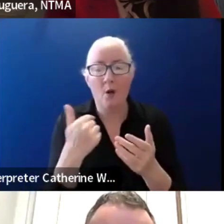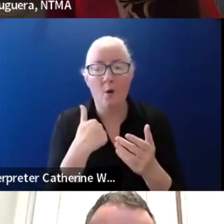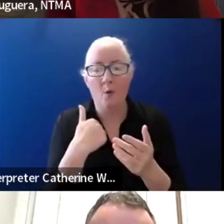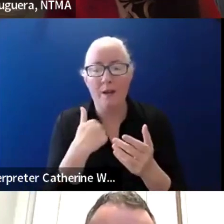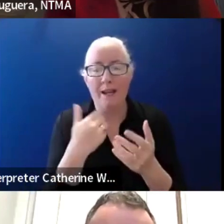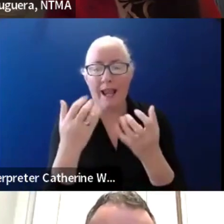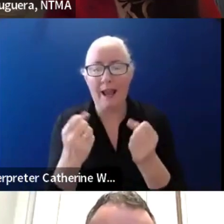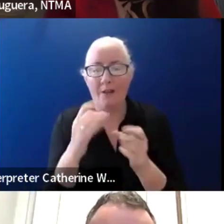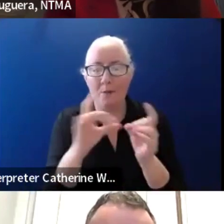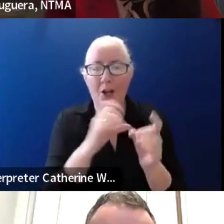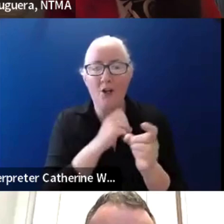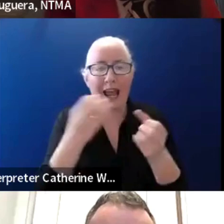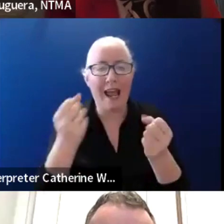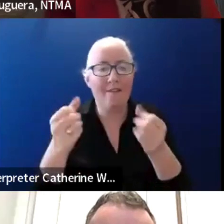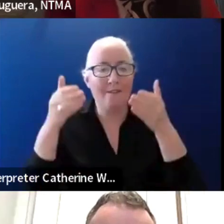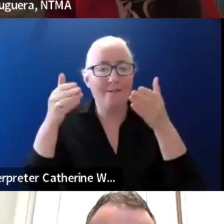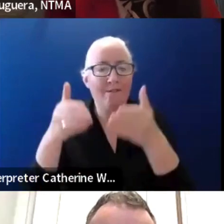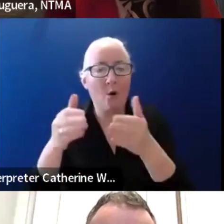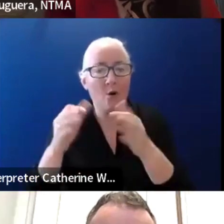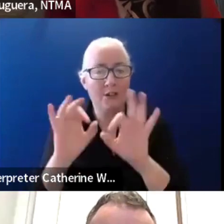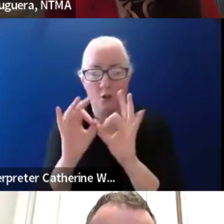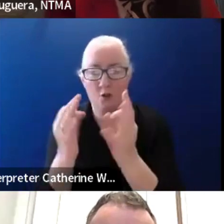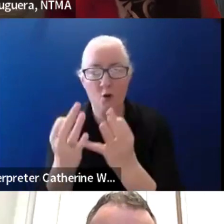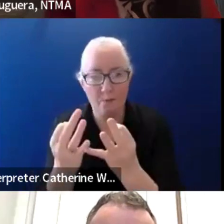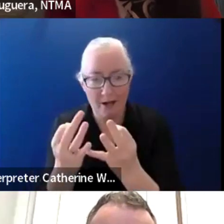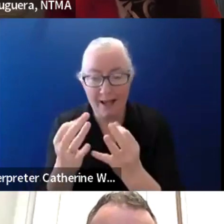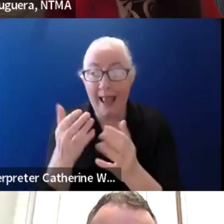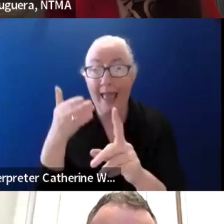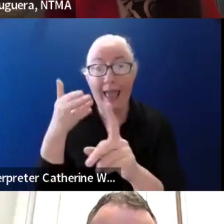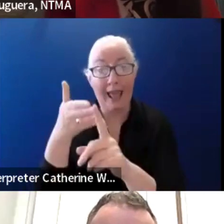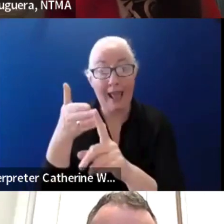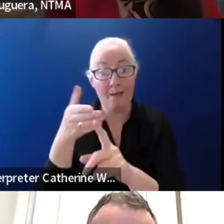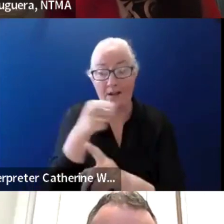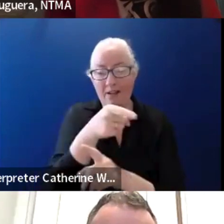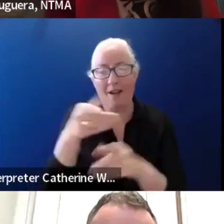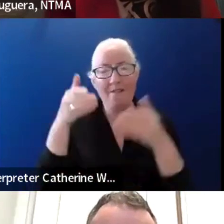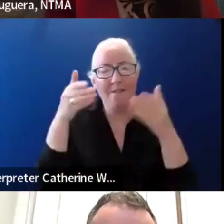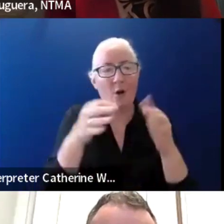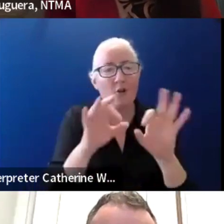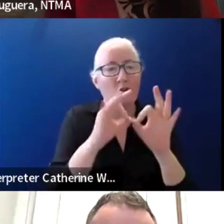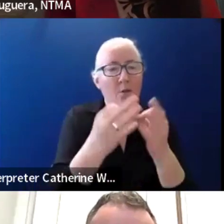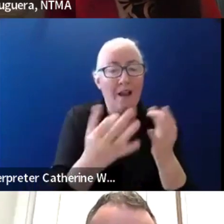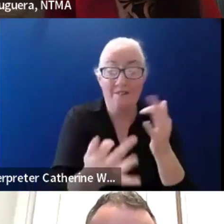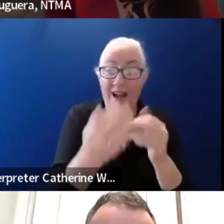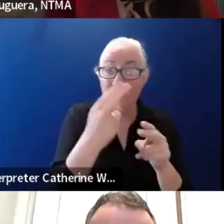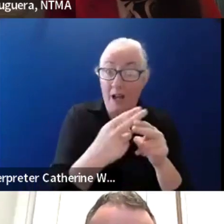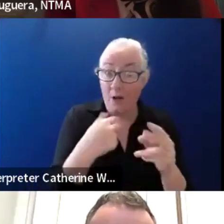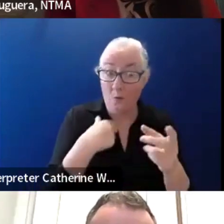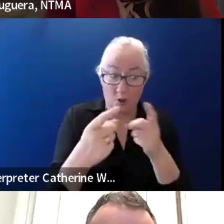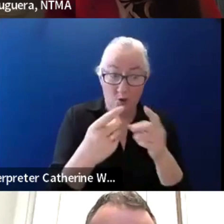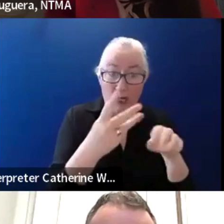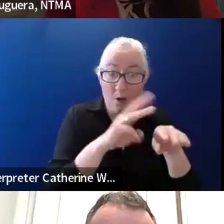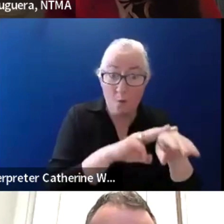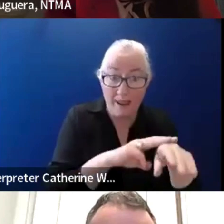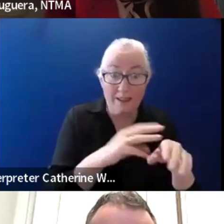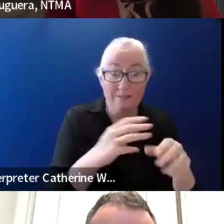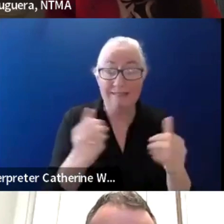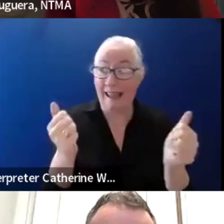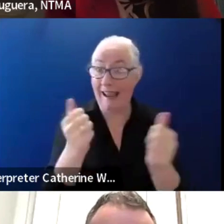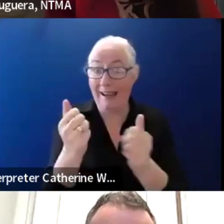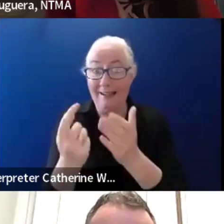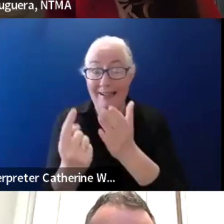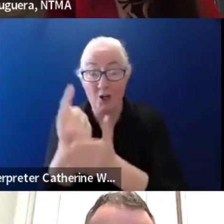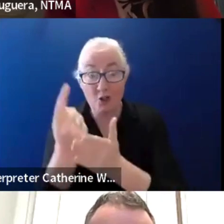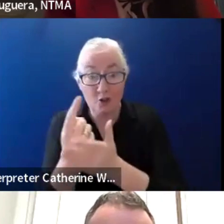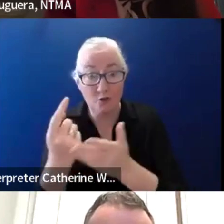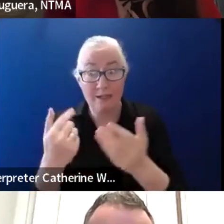a culture focus group. The intention of these sessions was to find out, are we doing well? Are there any issues? Can we